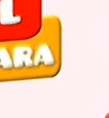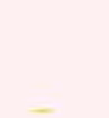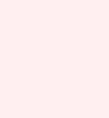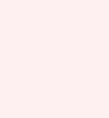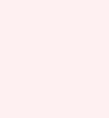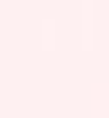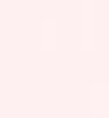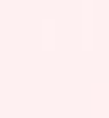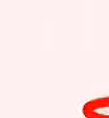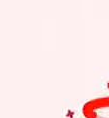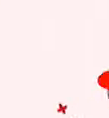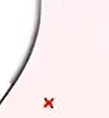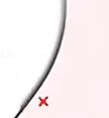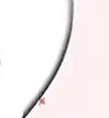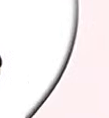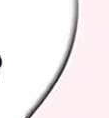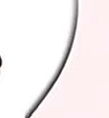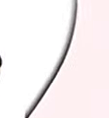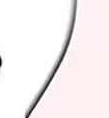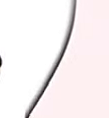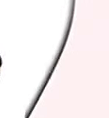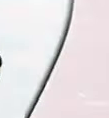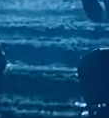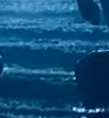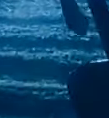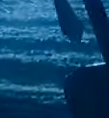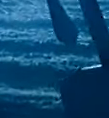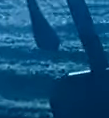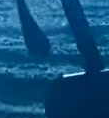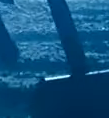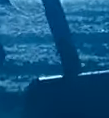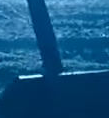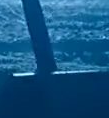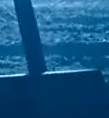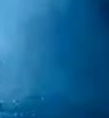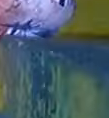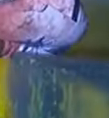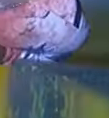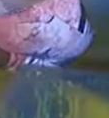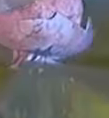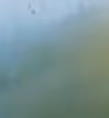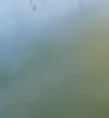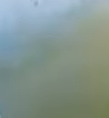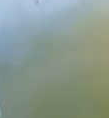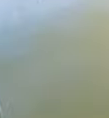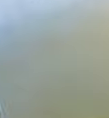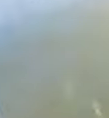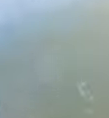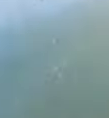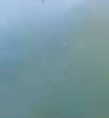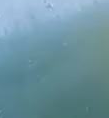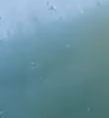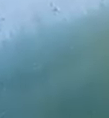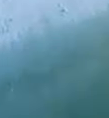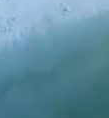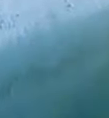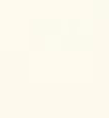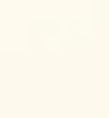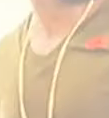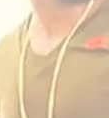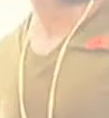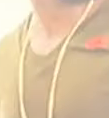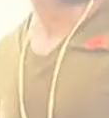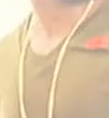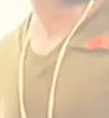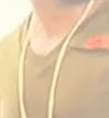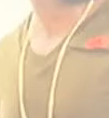gumu. Kumi na nyovale dance freedom city. Yutani san kumi bili amiri na na bili lutano. Hadi eko gende concert. Bina